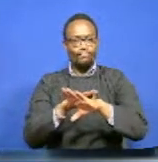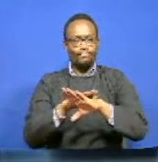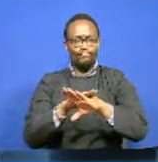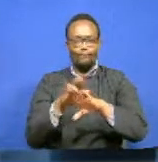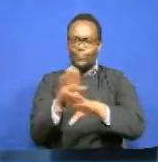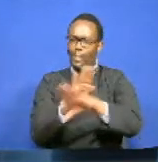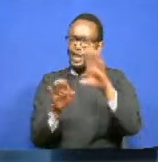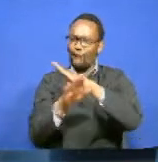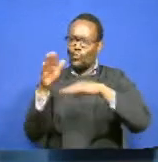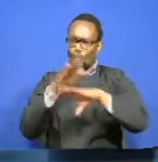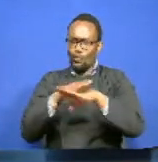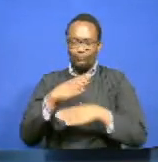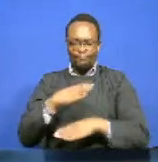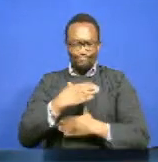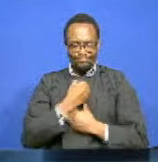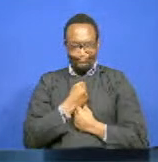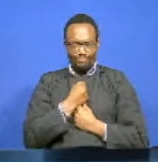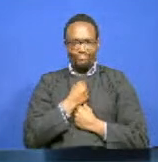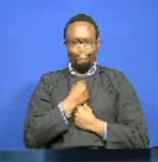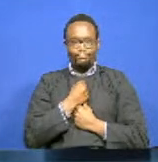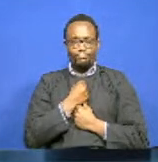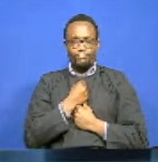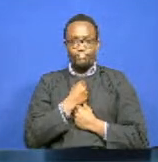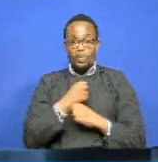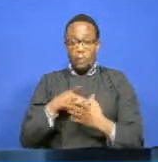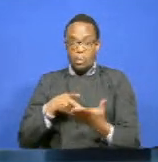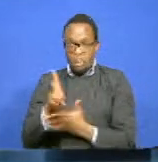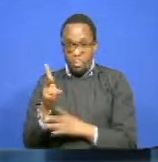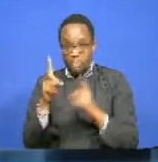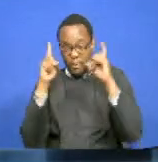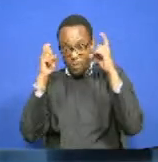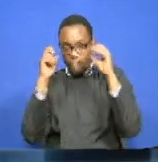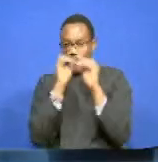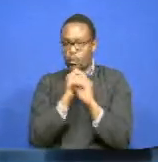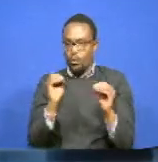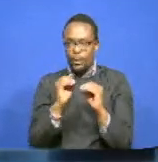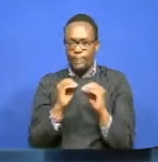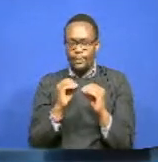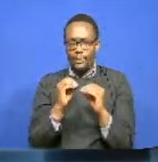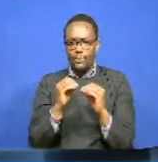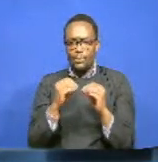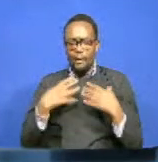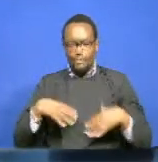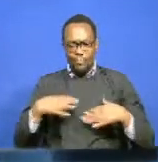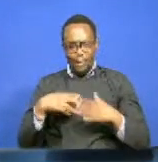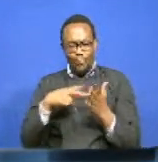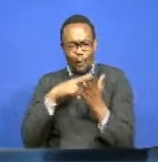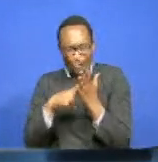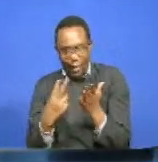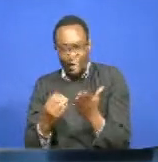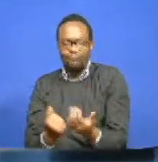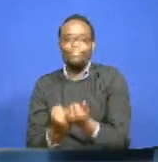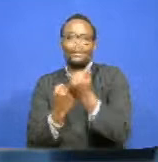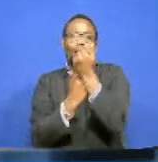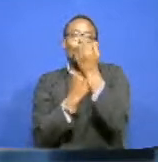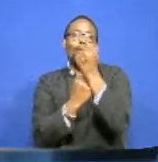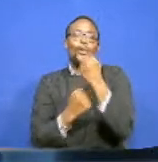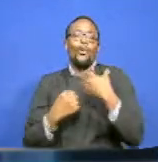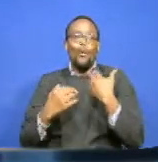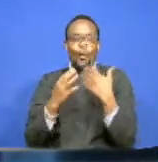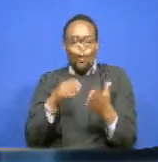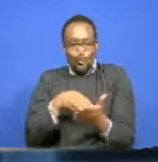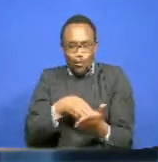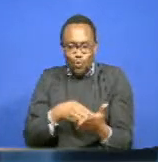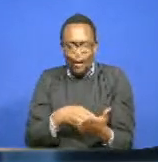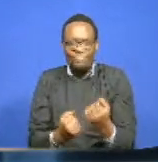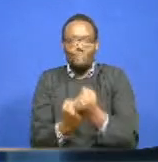good. Render no one evil for evil. Strengthen the faint-hearted. Support the weak. Help